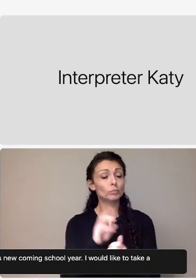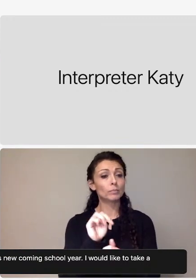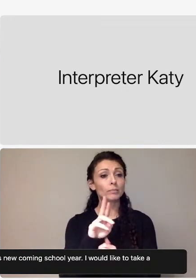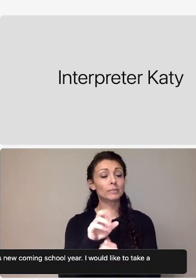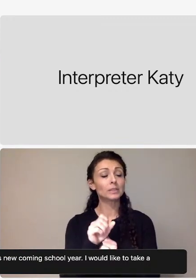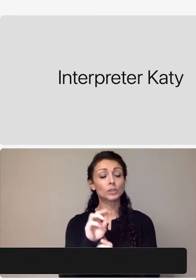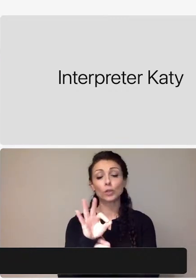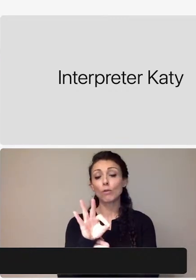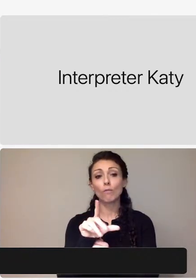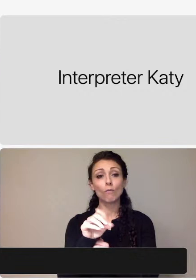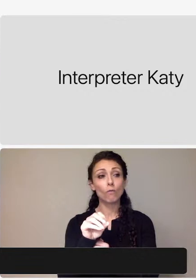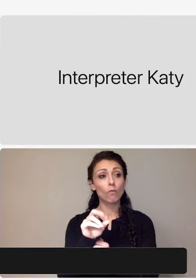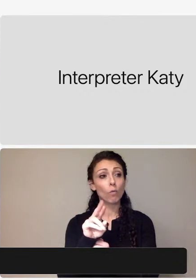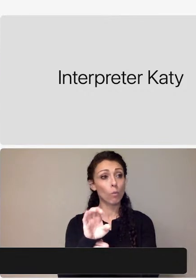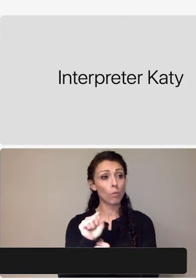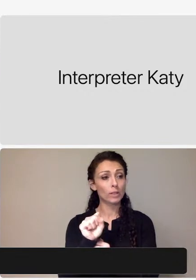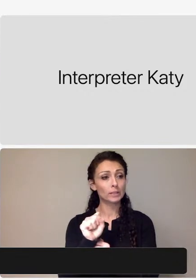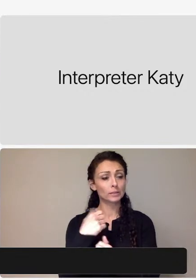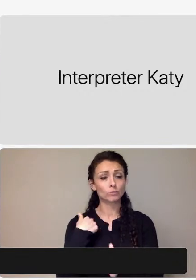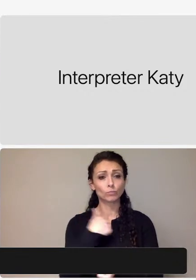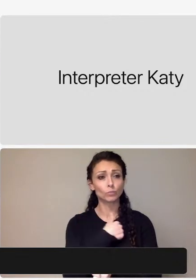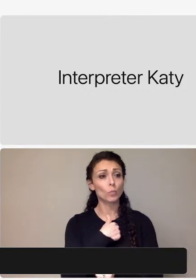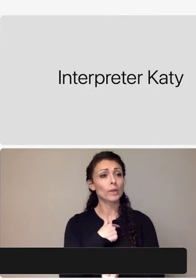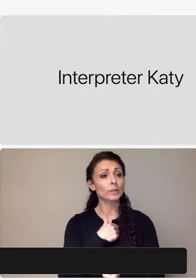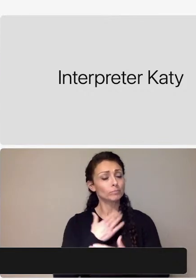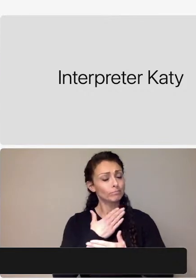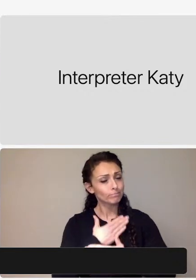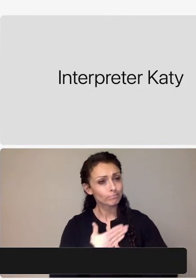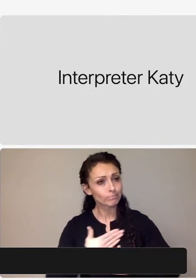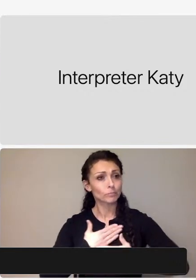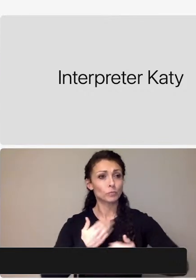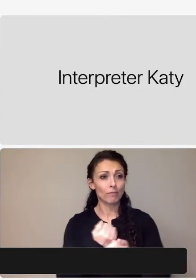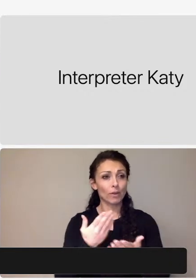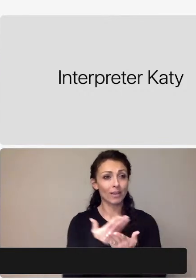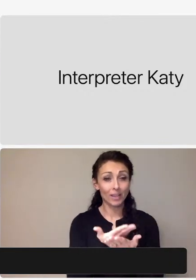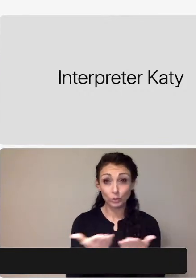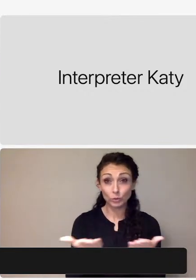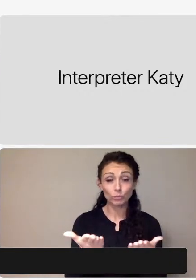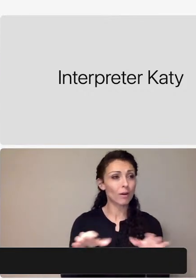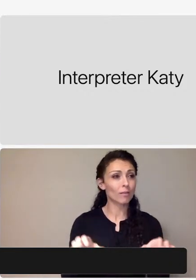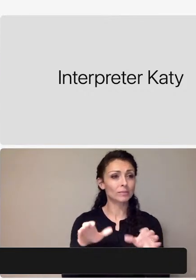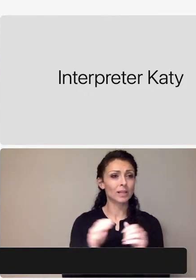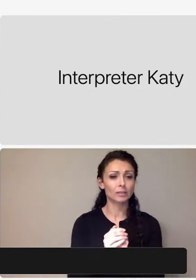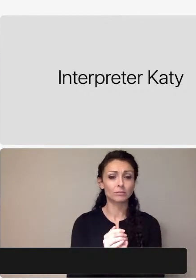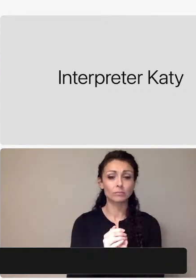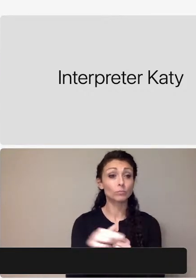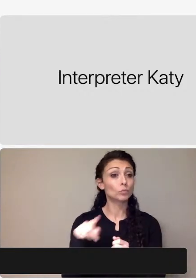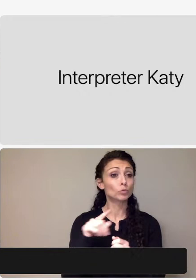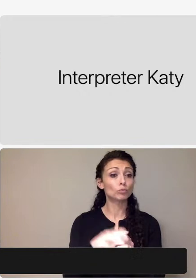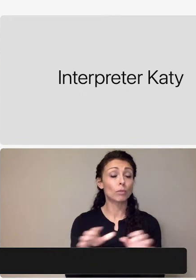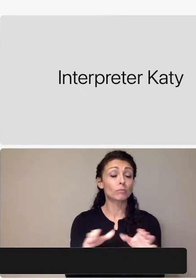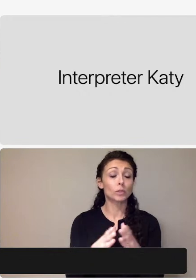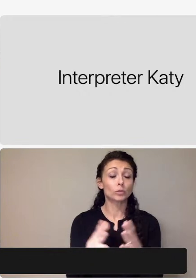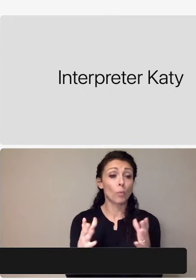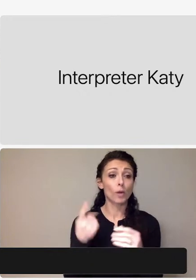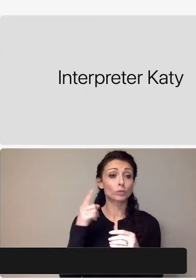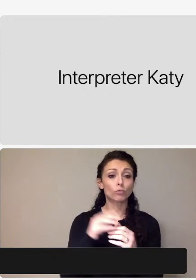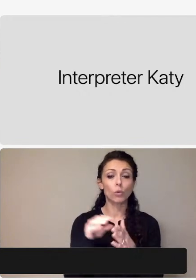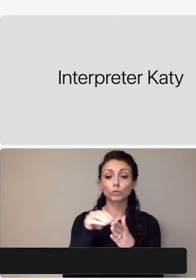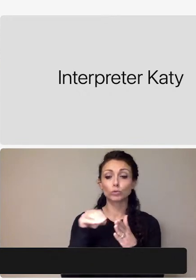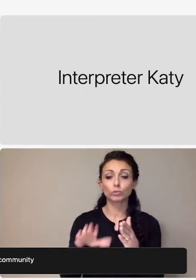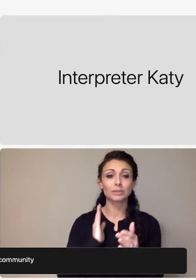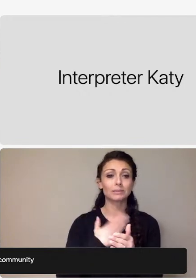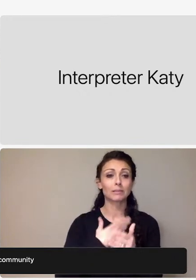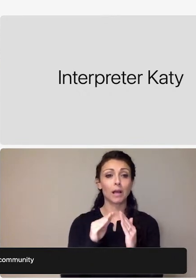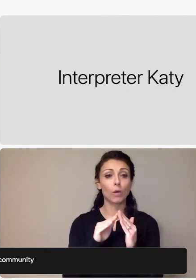we appreciate all you have done you've done so much for um for students for our community